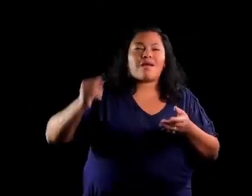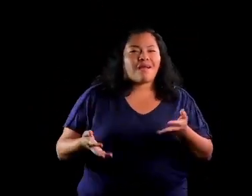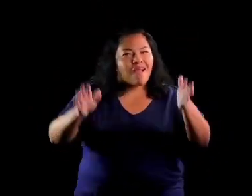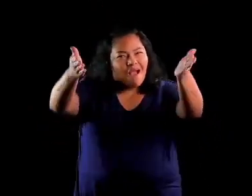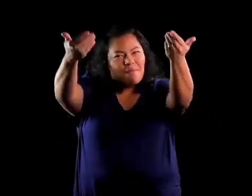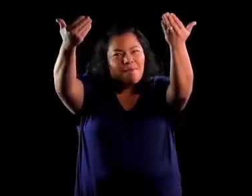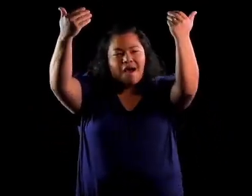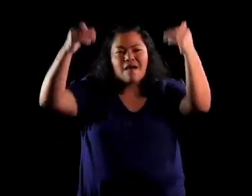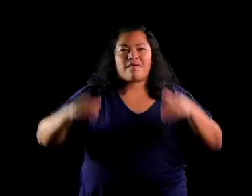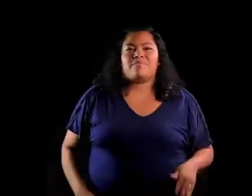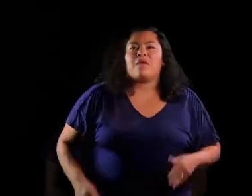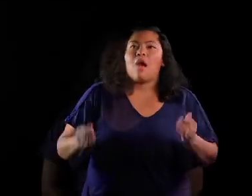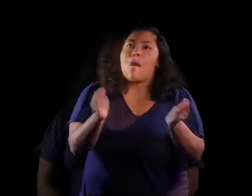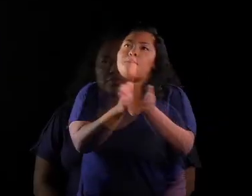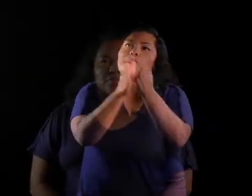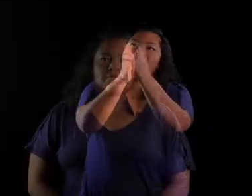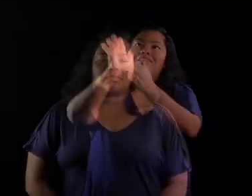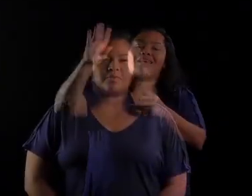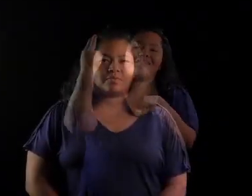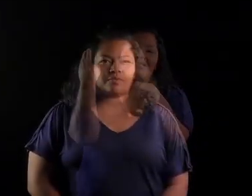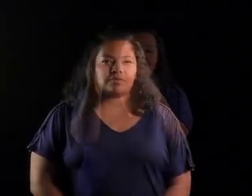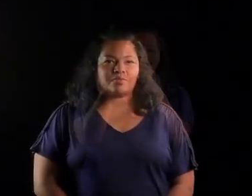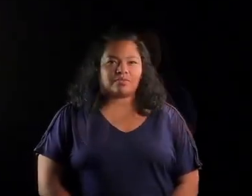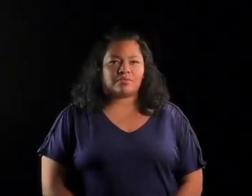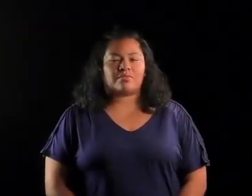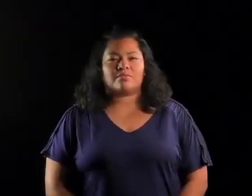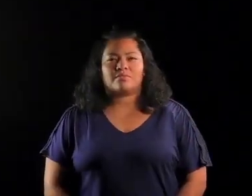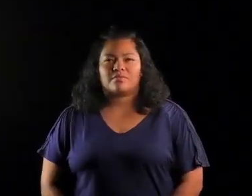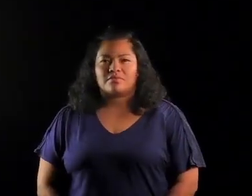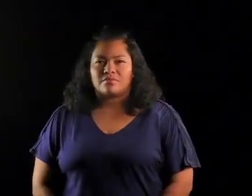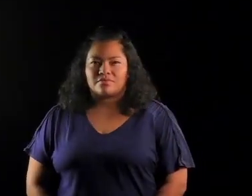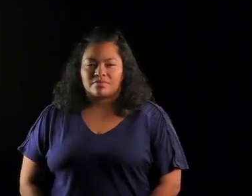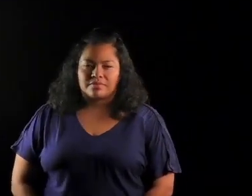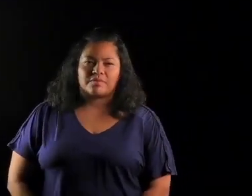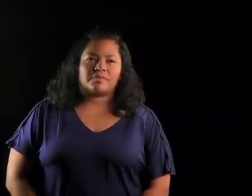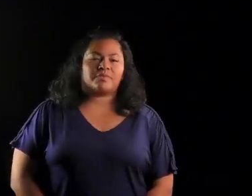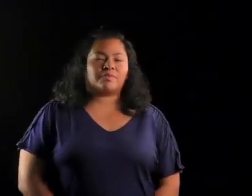on. Praise the name of the Lord.